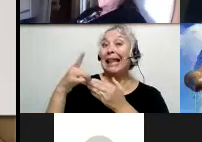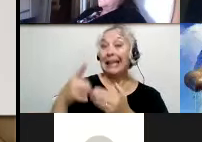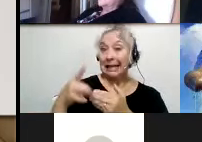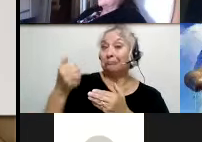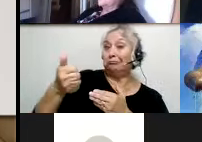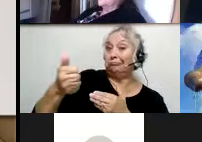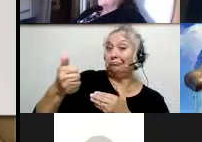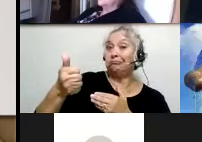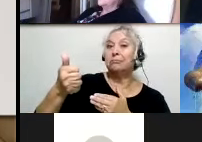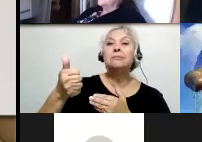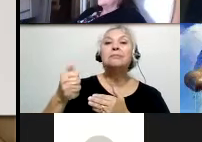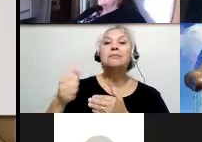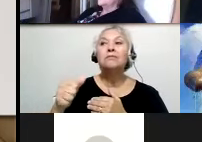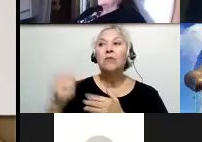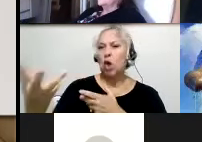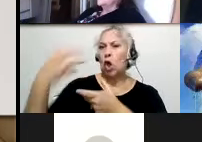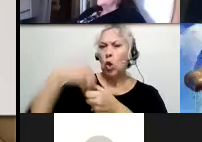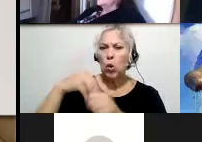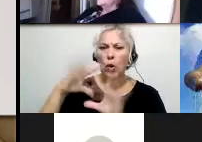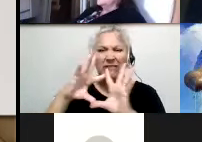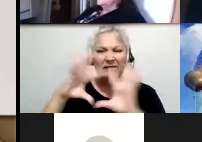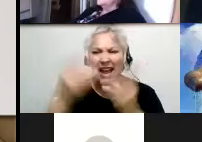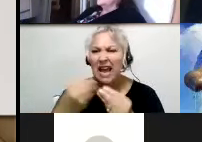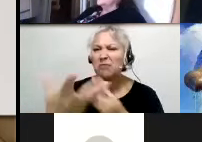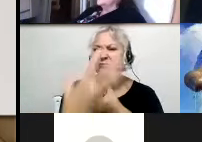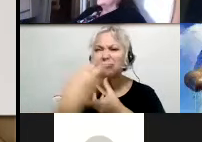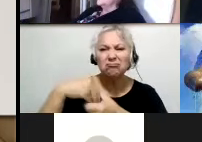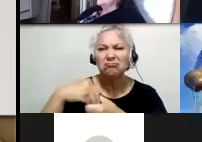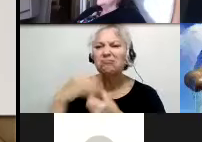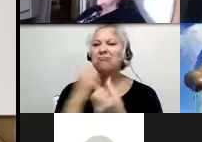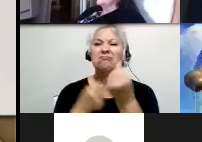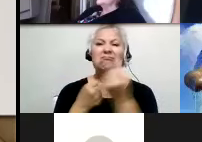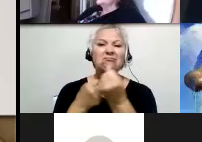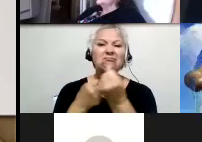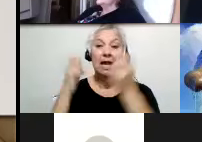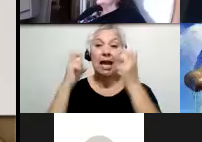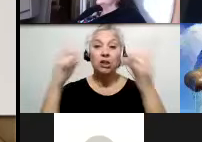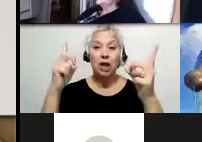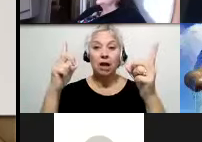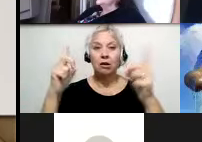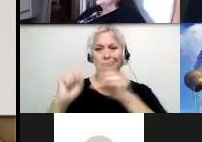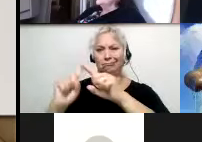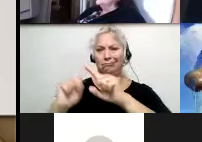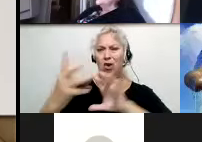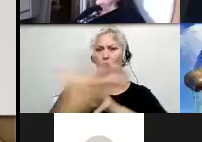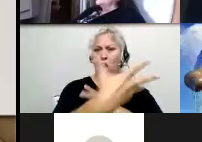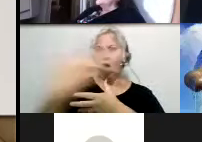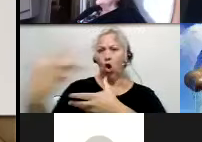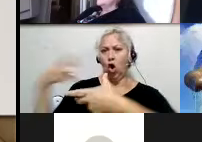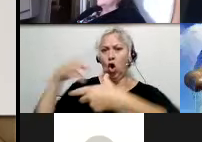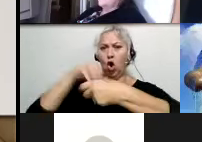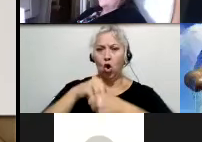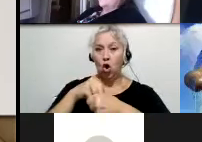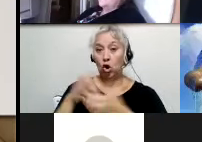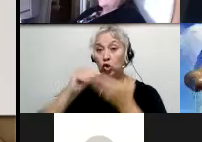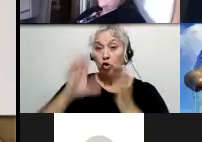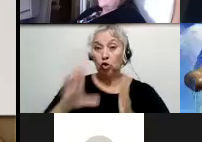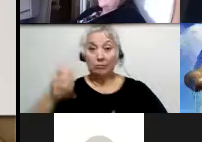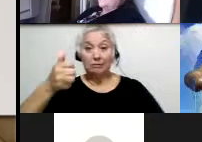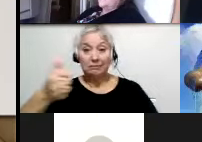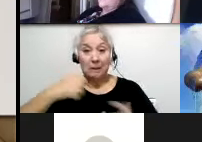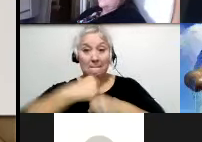process and include the family with support from educators. So it's all about our students creating their own